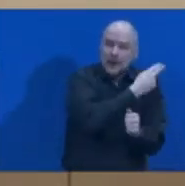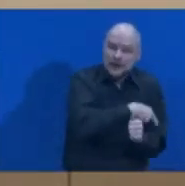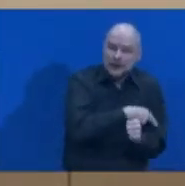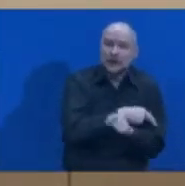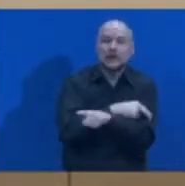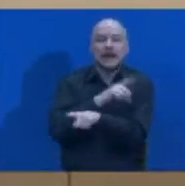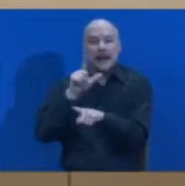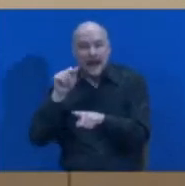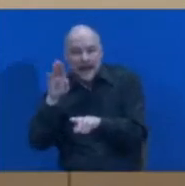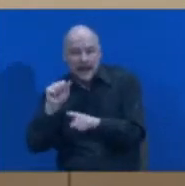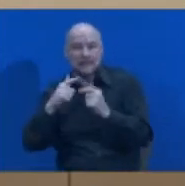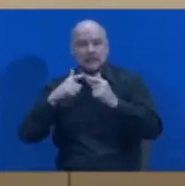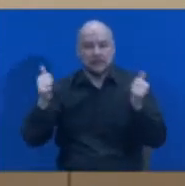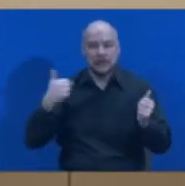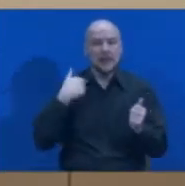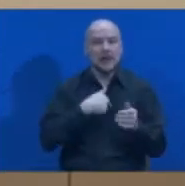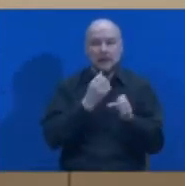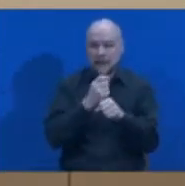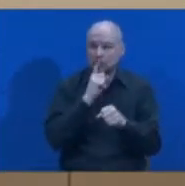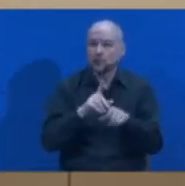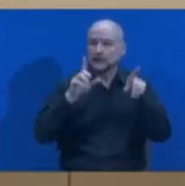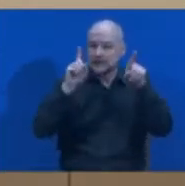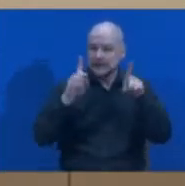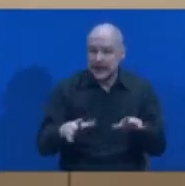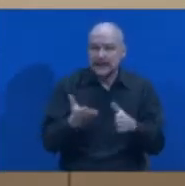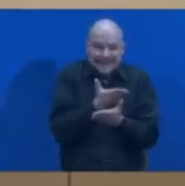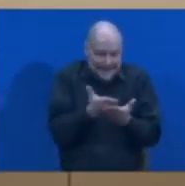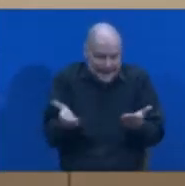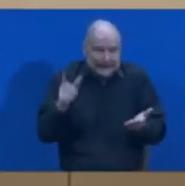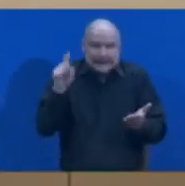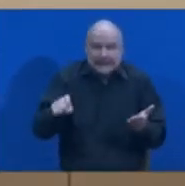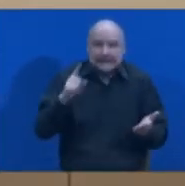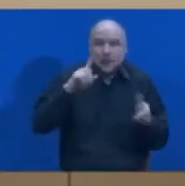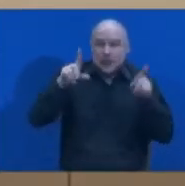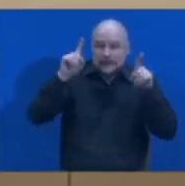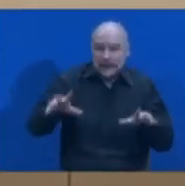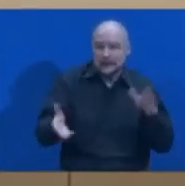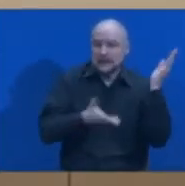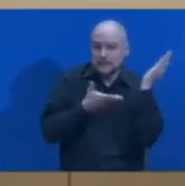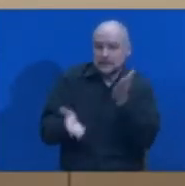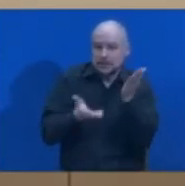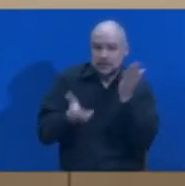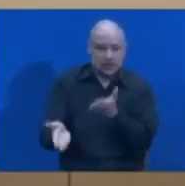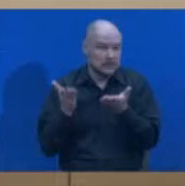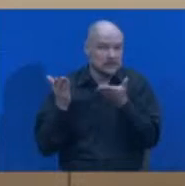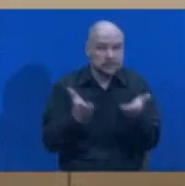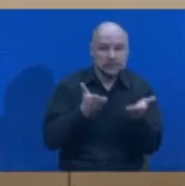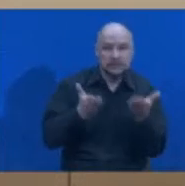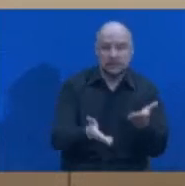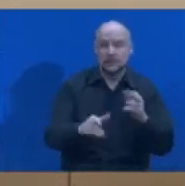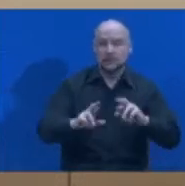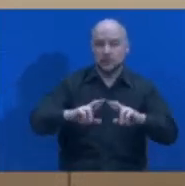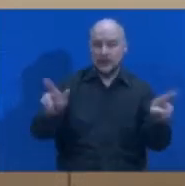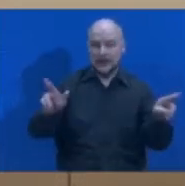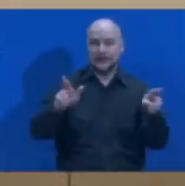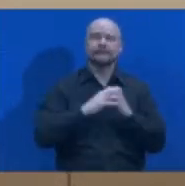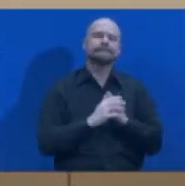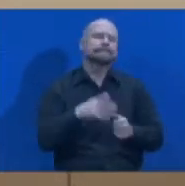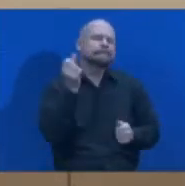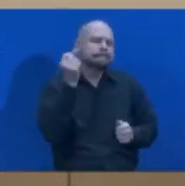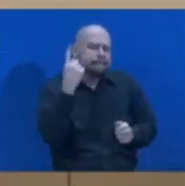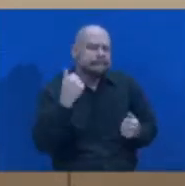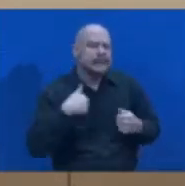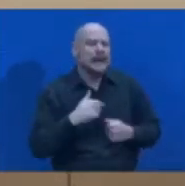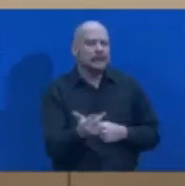available to make sure that supplies are available as needed. This is a